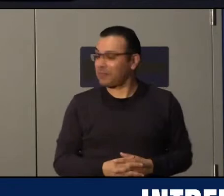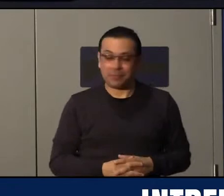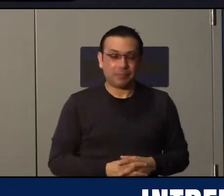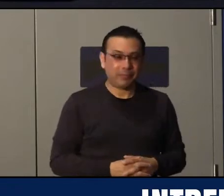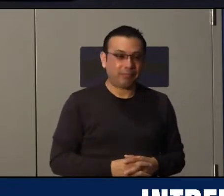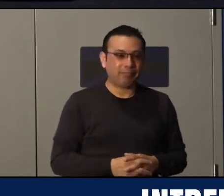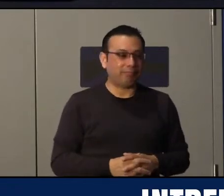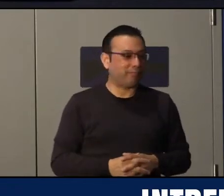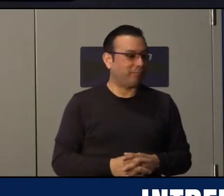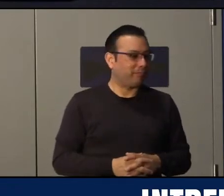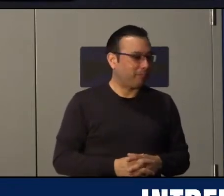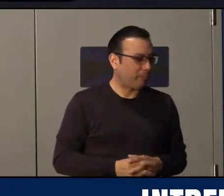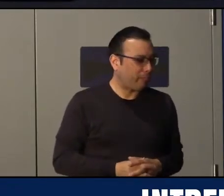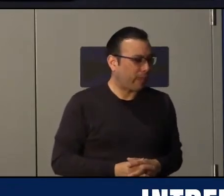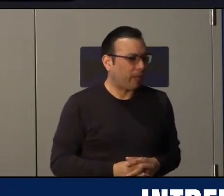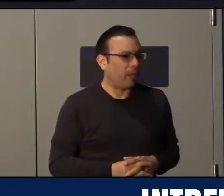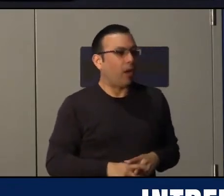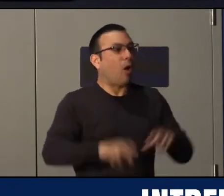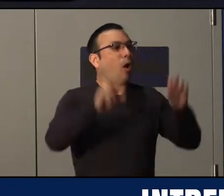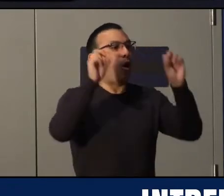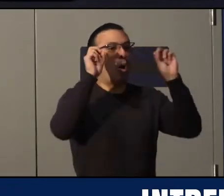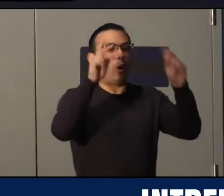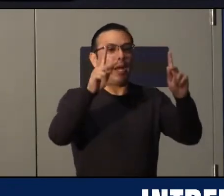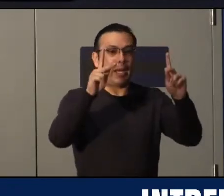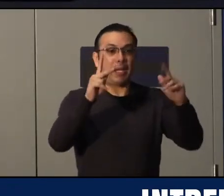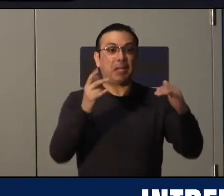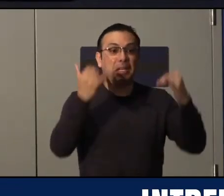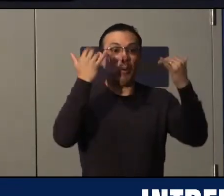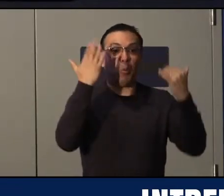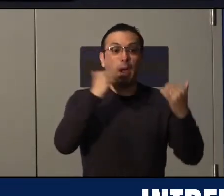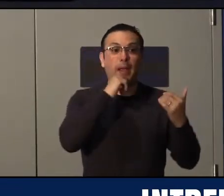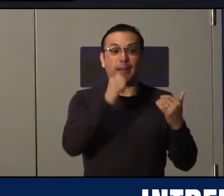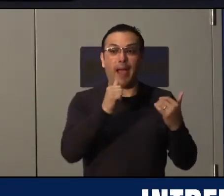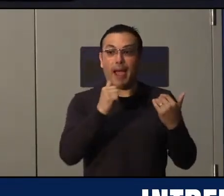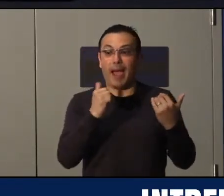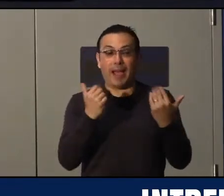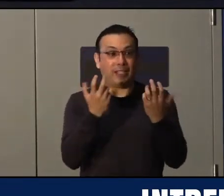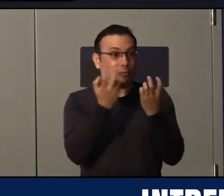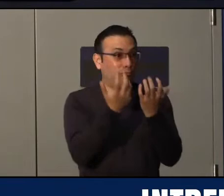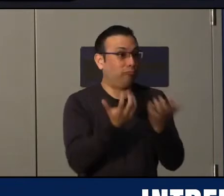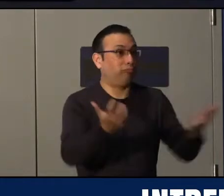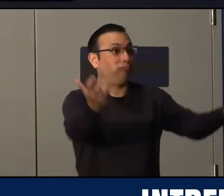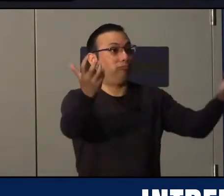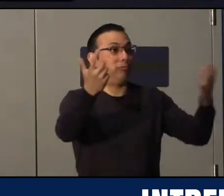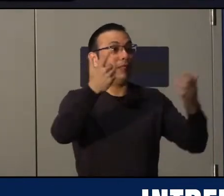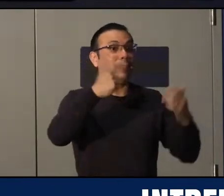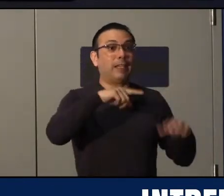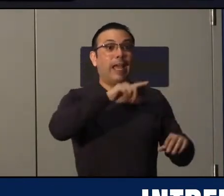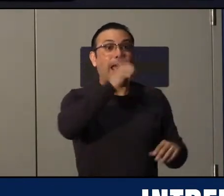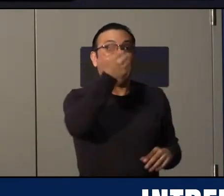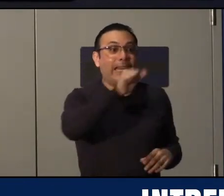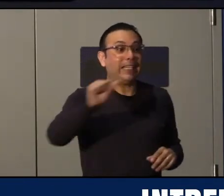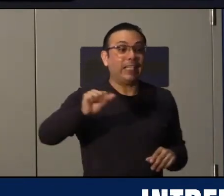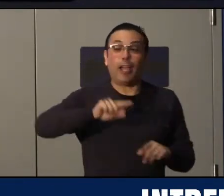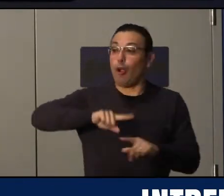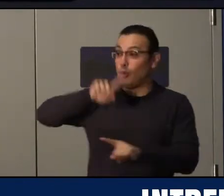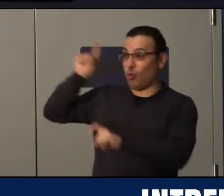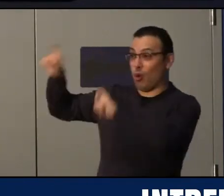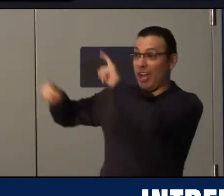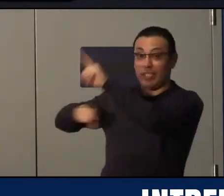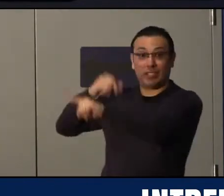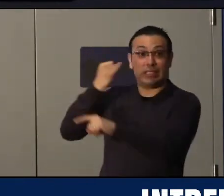Okay, why don't we see what's on the minds of our friends out here? All right, if anyone has any questions, go ahead and raise your hand and we can come